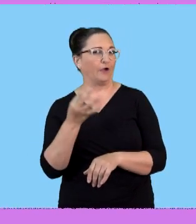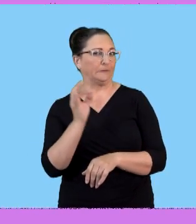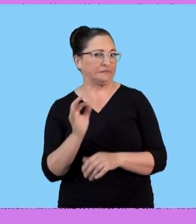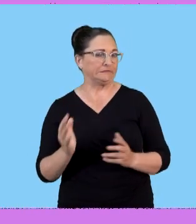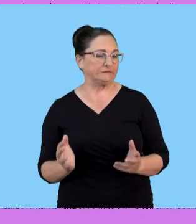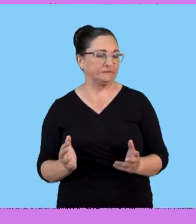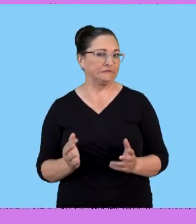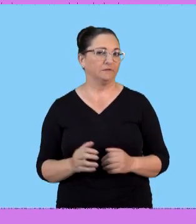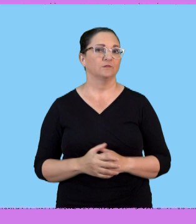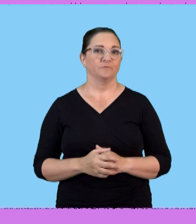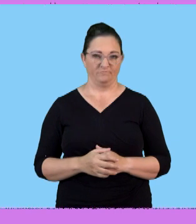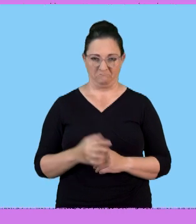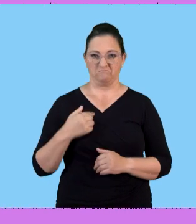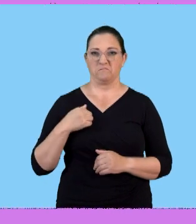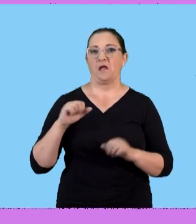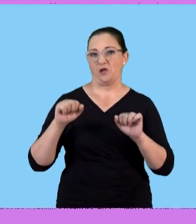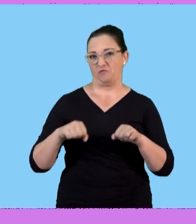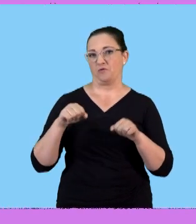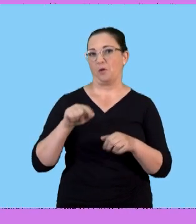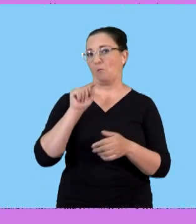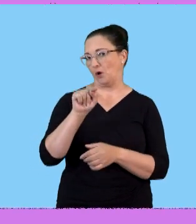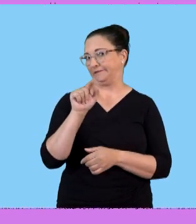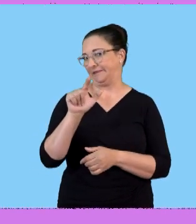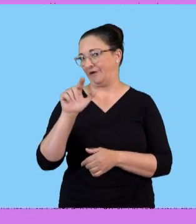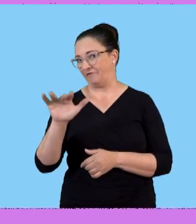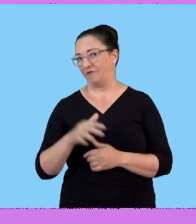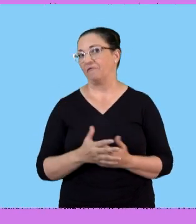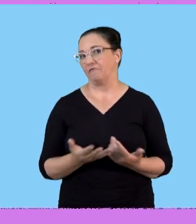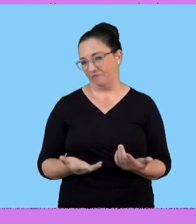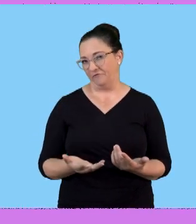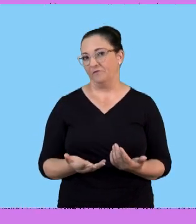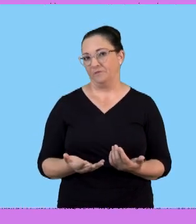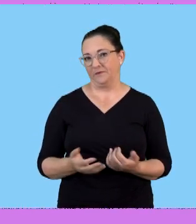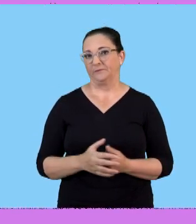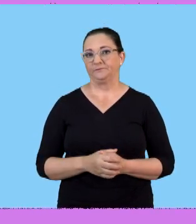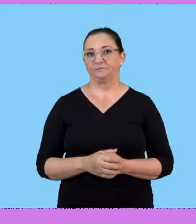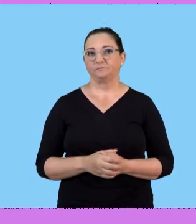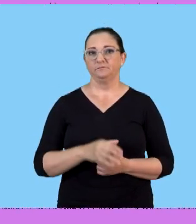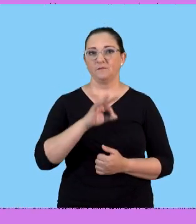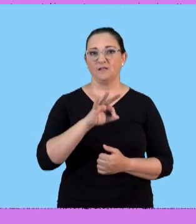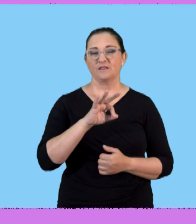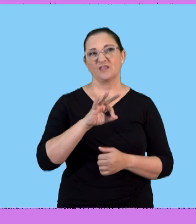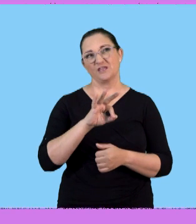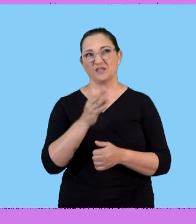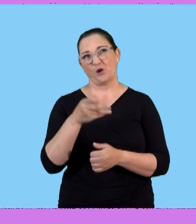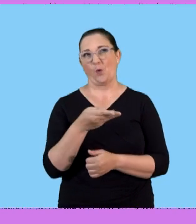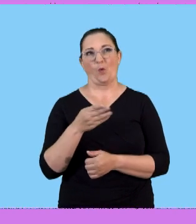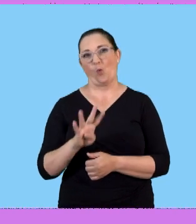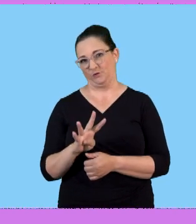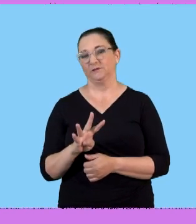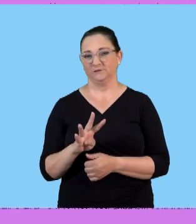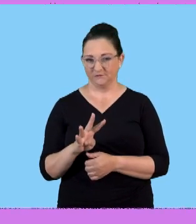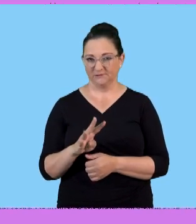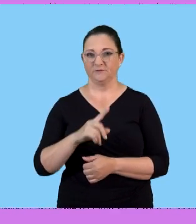be? Right? I agree, that will be 0.75, 0.75 hours, 3/4 of an hour